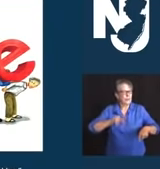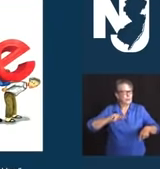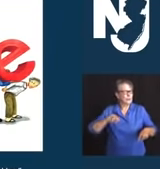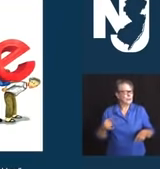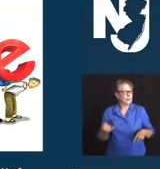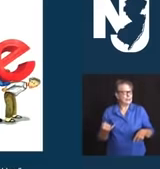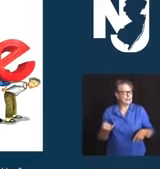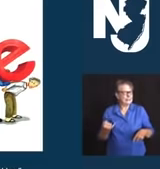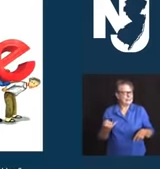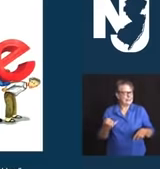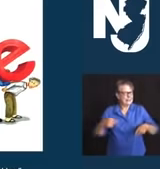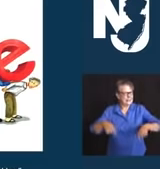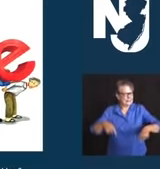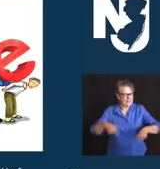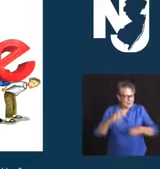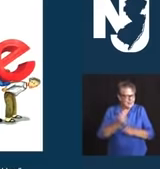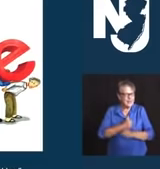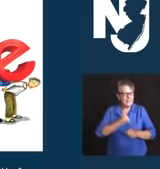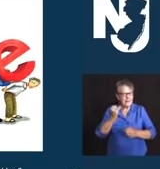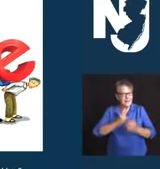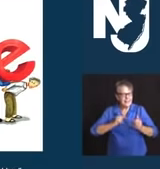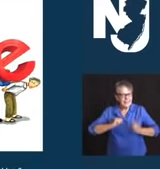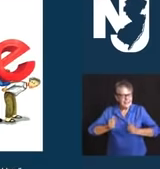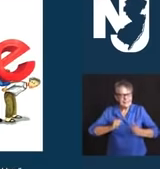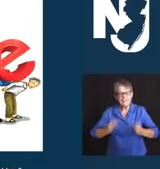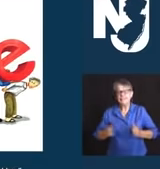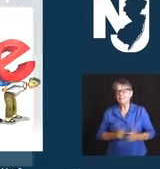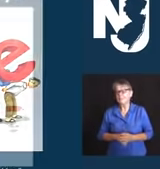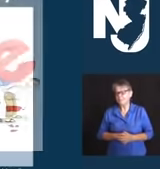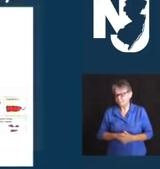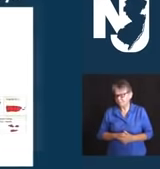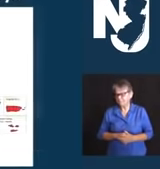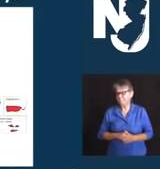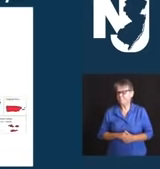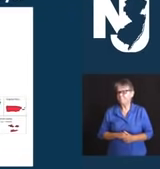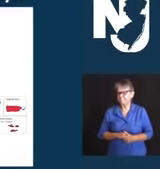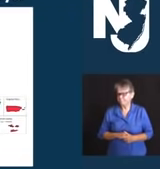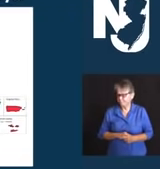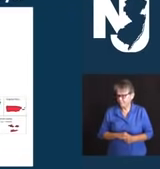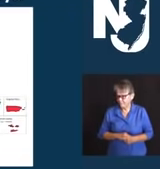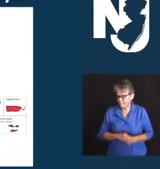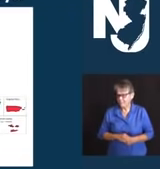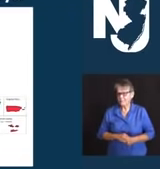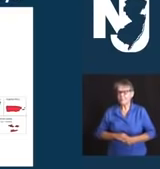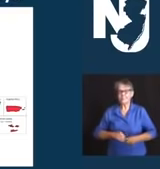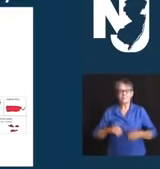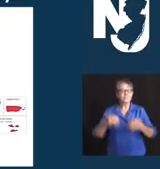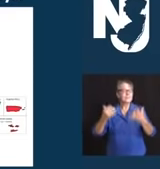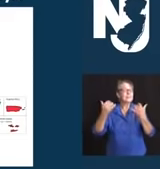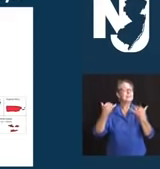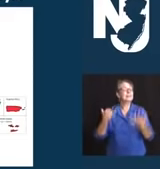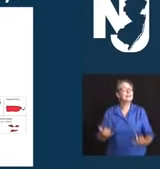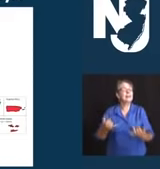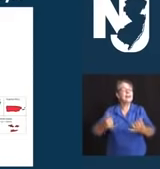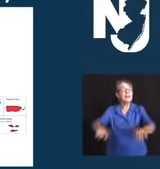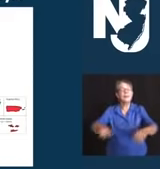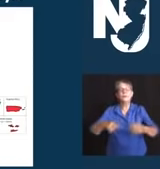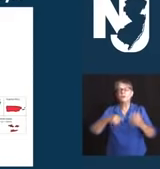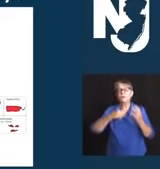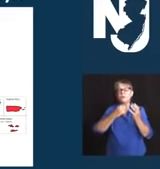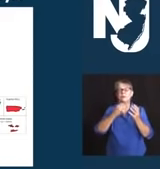Switching gears, again, completely unrelated, the list of states from which travelers to New Jersey are being advised to observe a